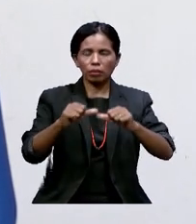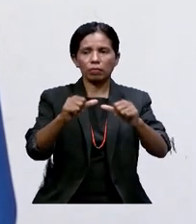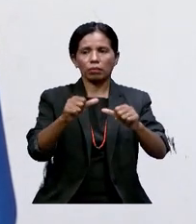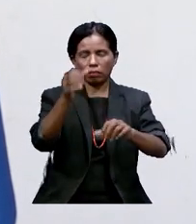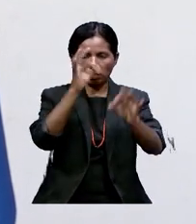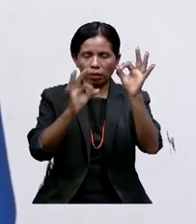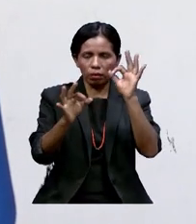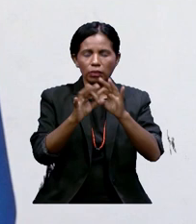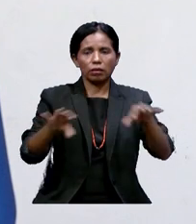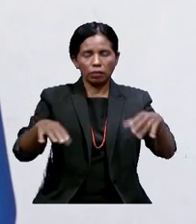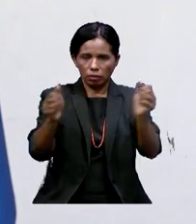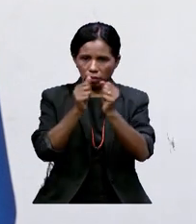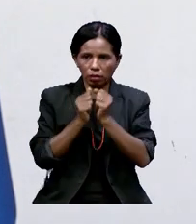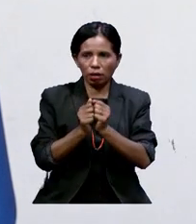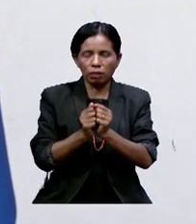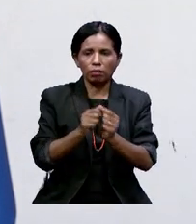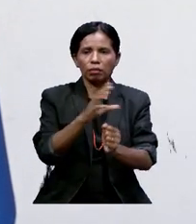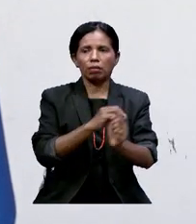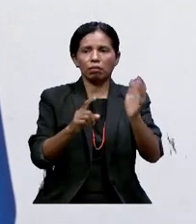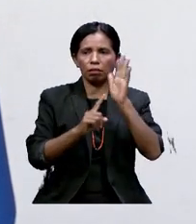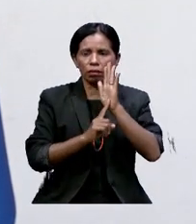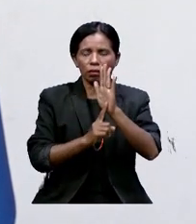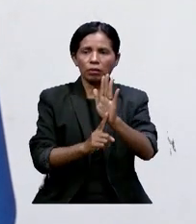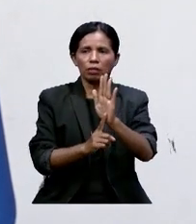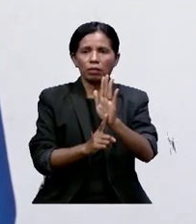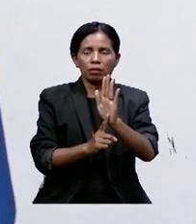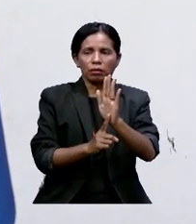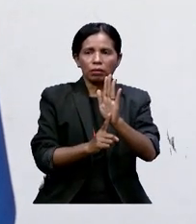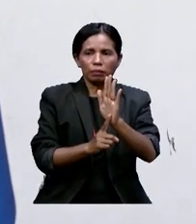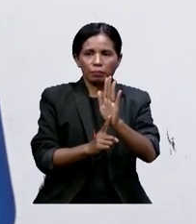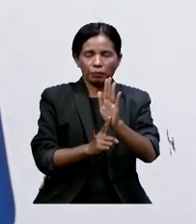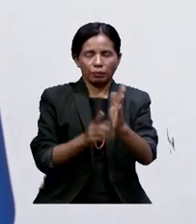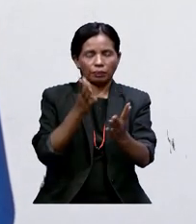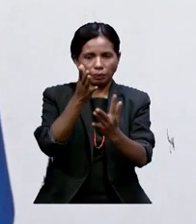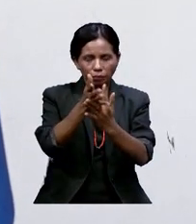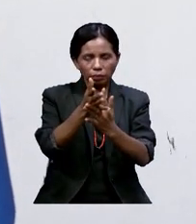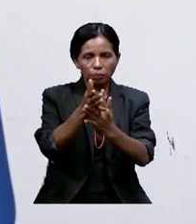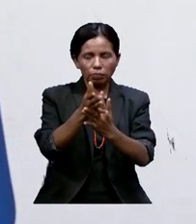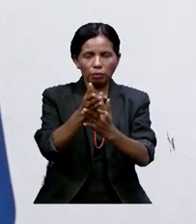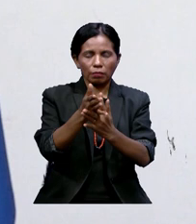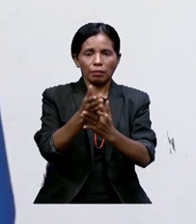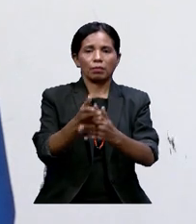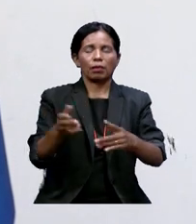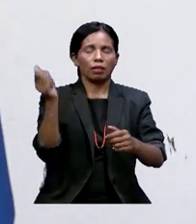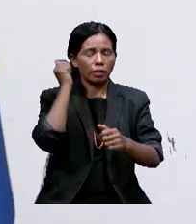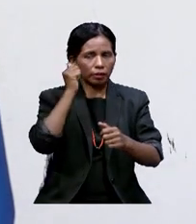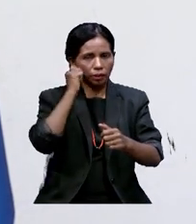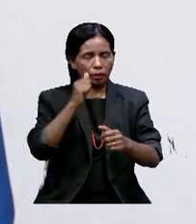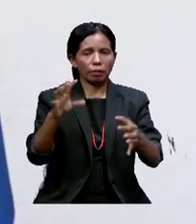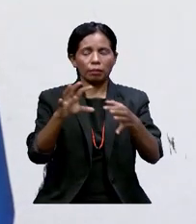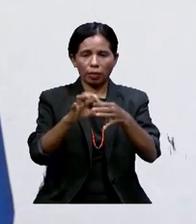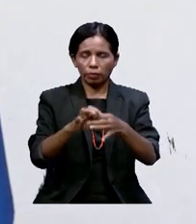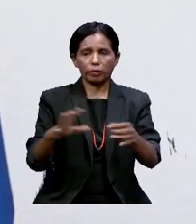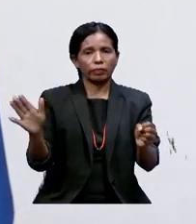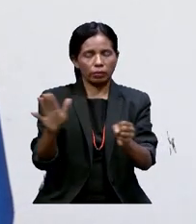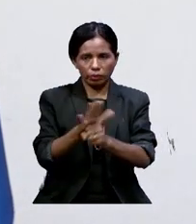we hope that we continue to work together to ensure that Timor-Leste will come to ASEAN as a full member, besides, of course,